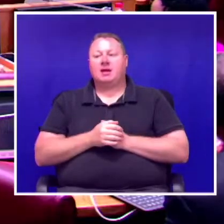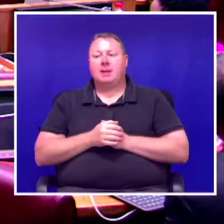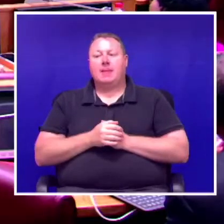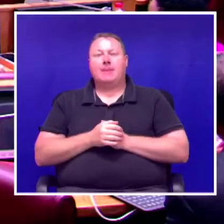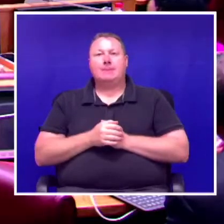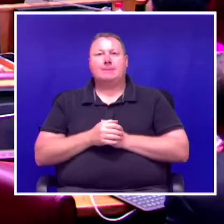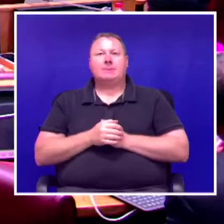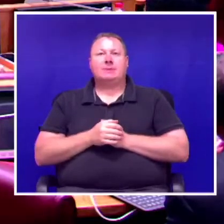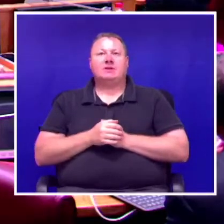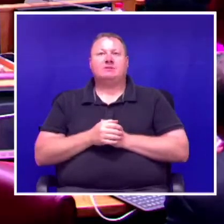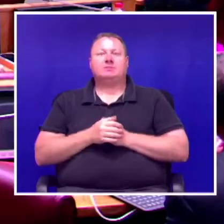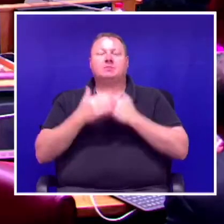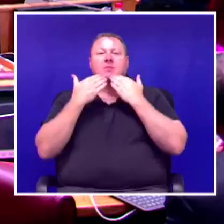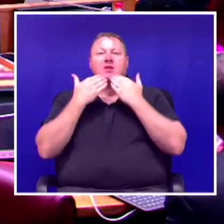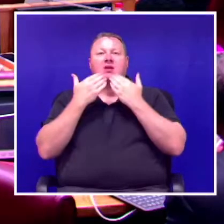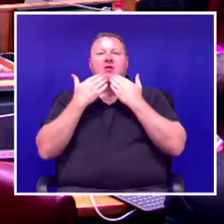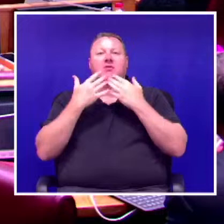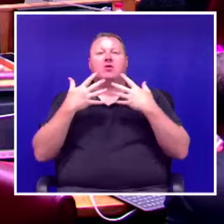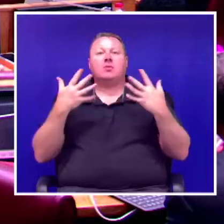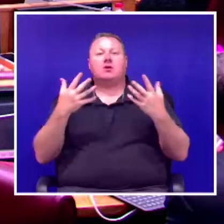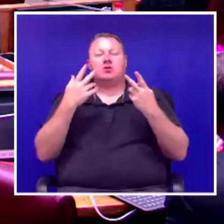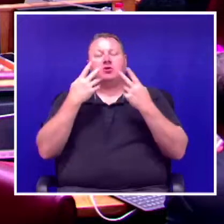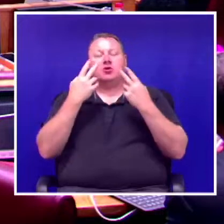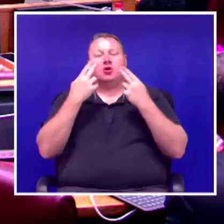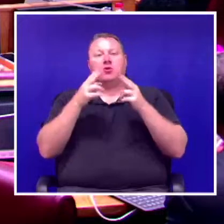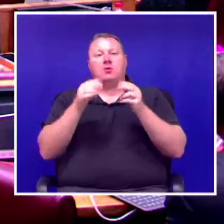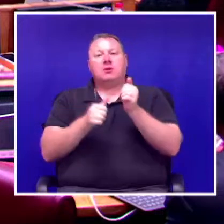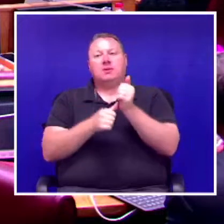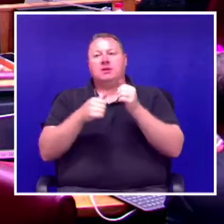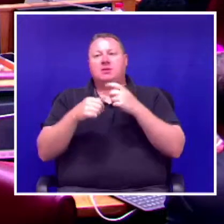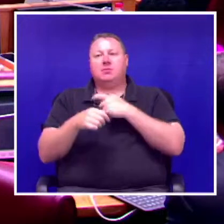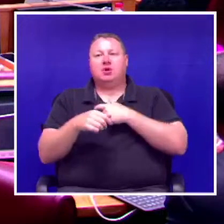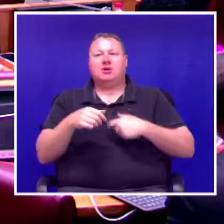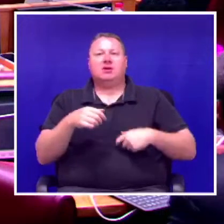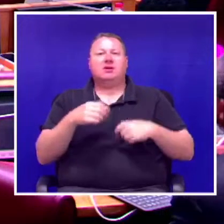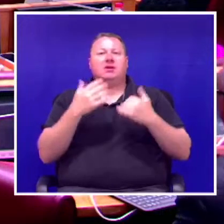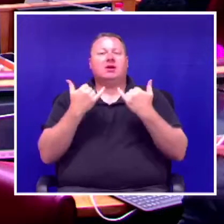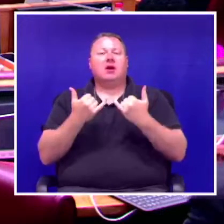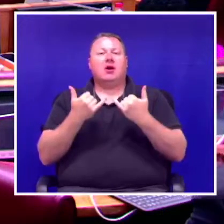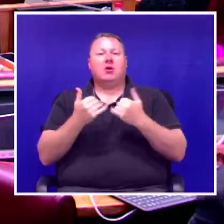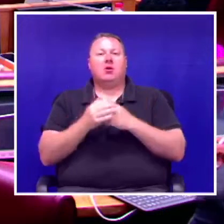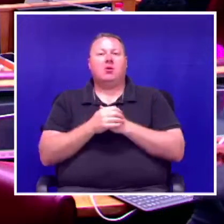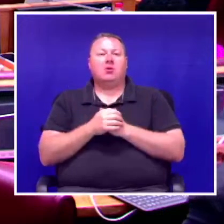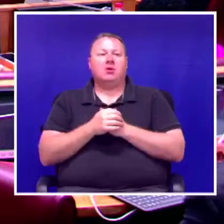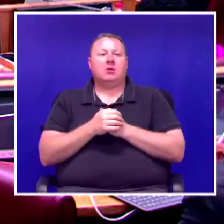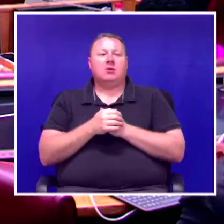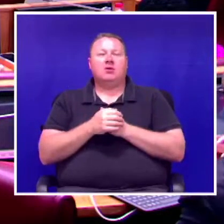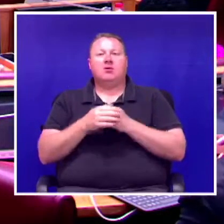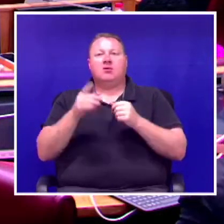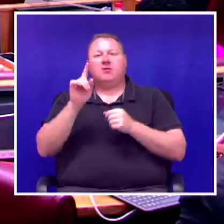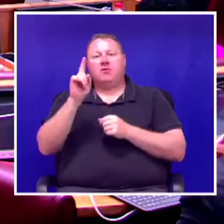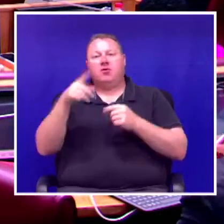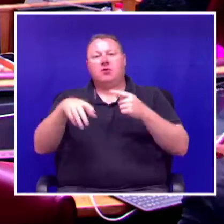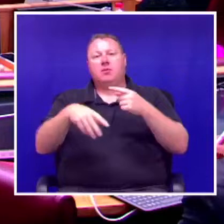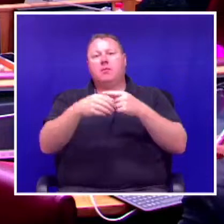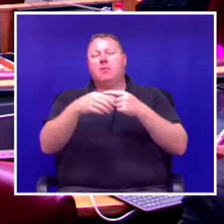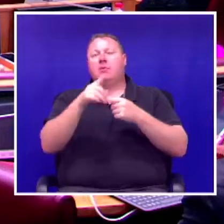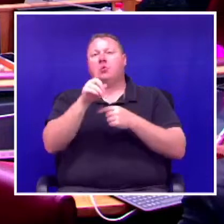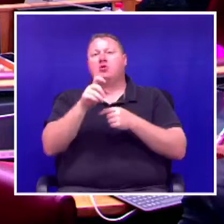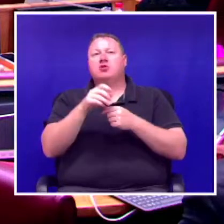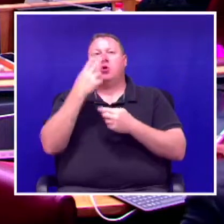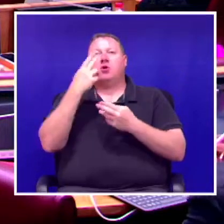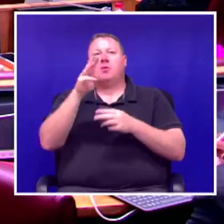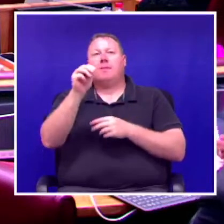Thank you very much, Honorable Deputy President. We now go up to the follow-up question. Honorable Moemang.